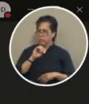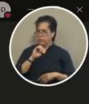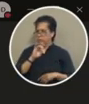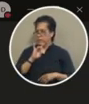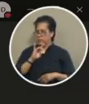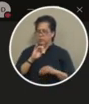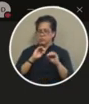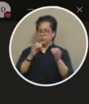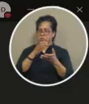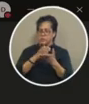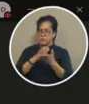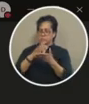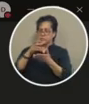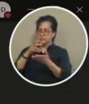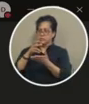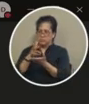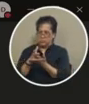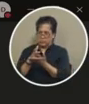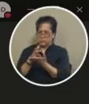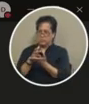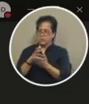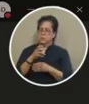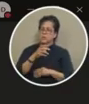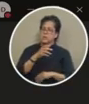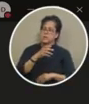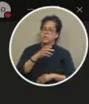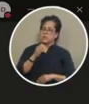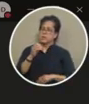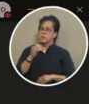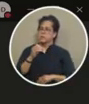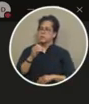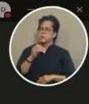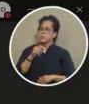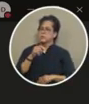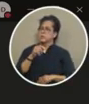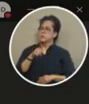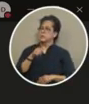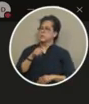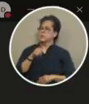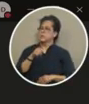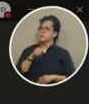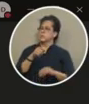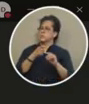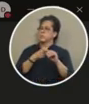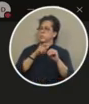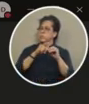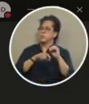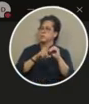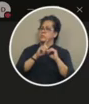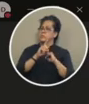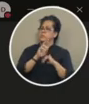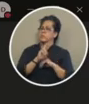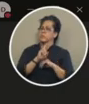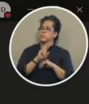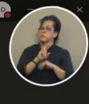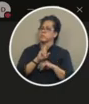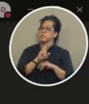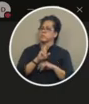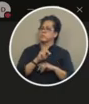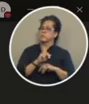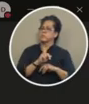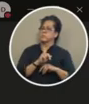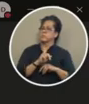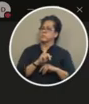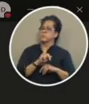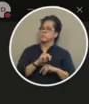no stopping or standing throwaway zones, to add parking restrictions on Glenwood Street from El Paso Drive Avenue.